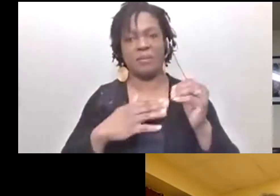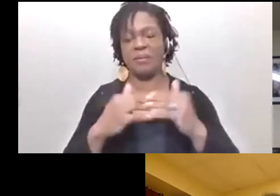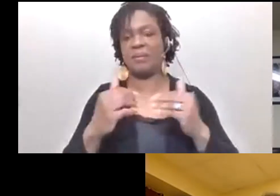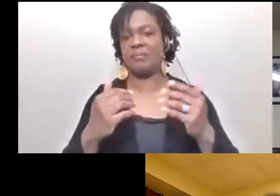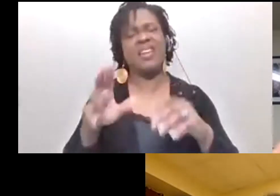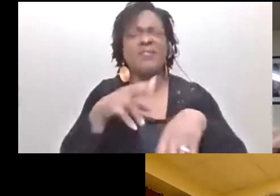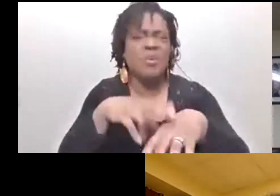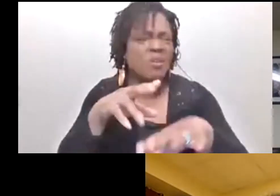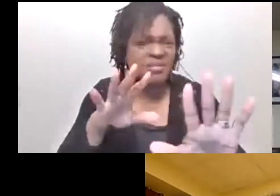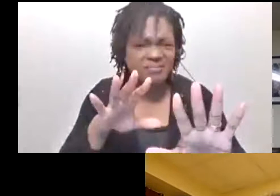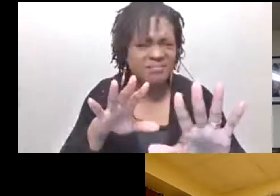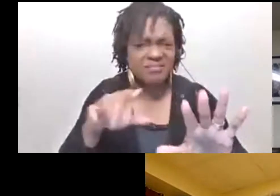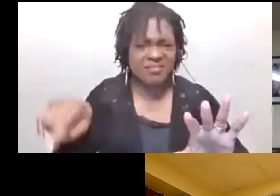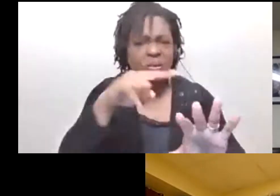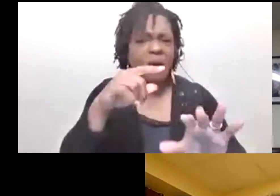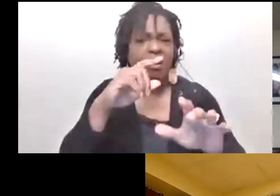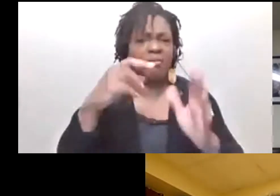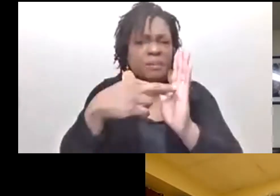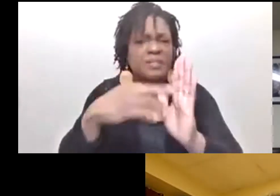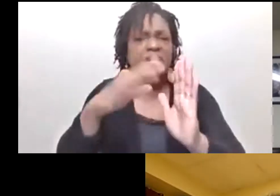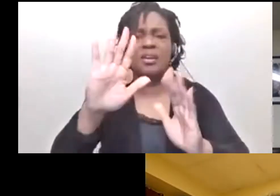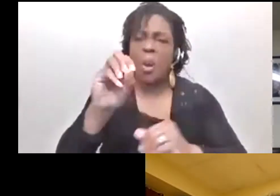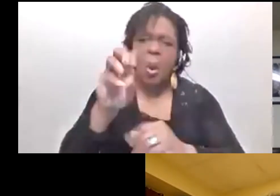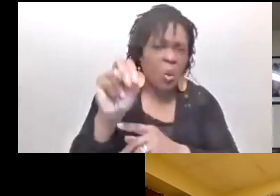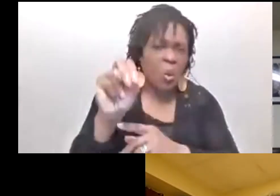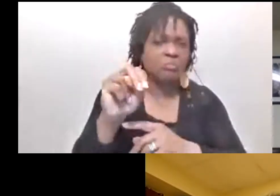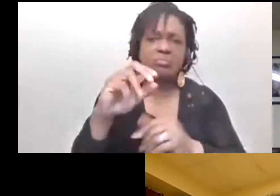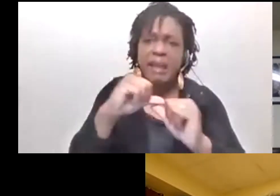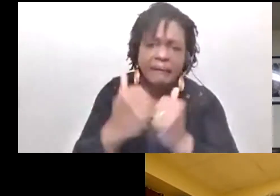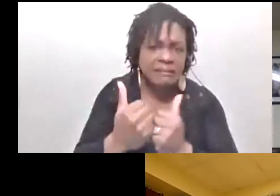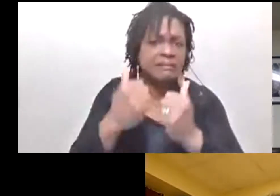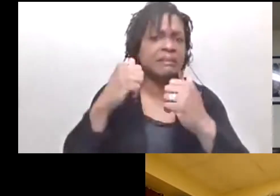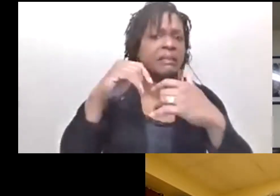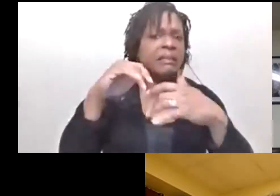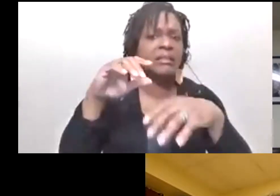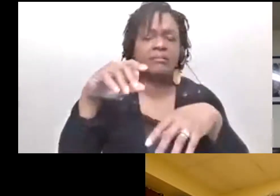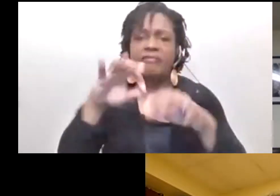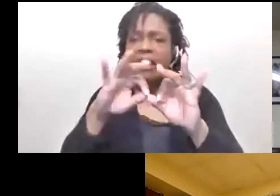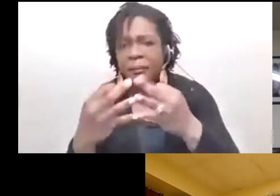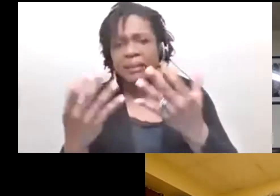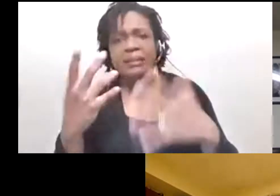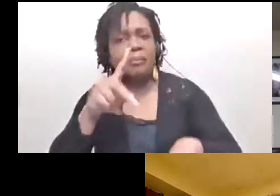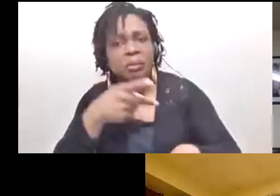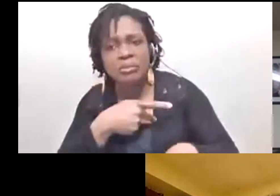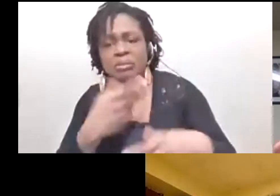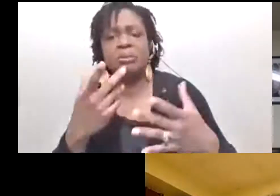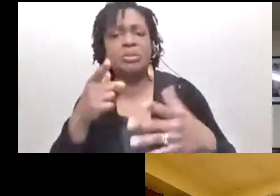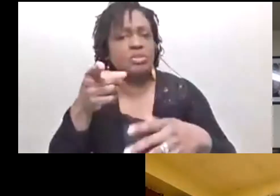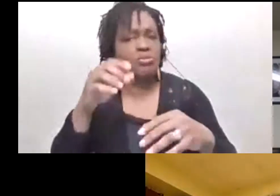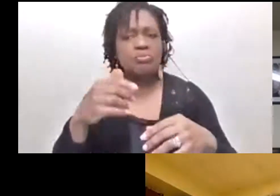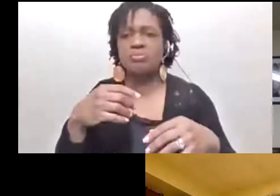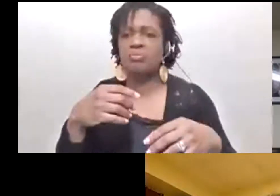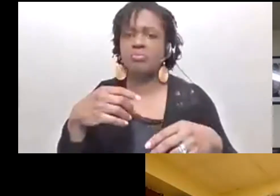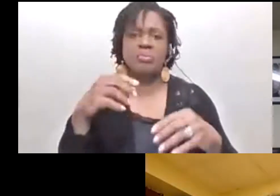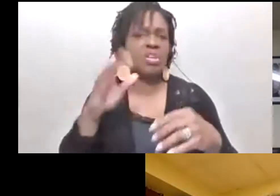our families, our different organizations, and we reserve the right to oppose, support,